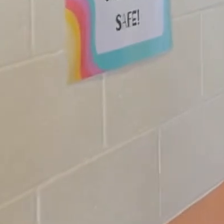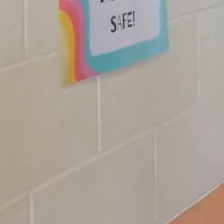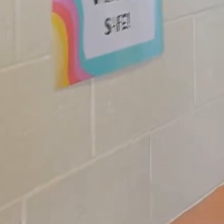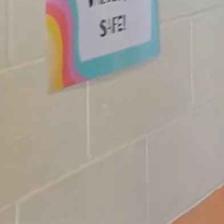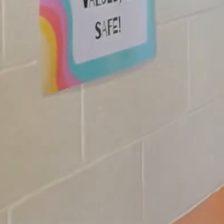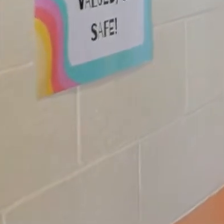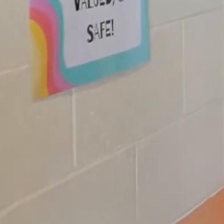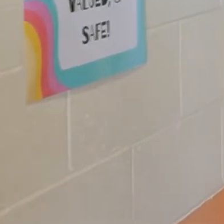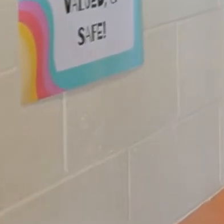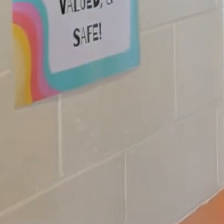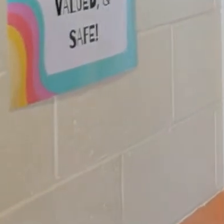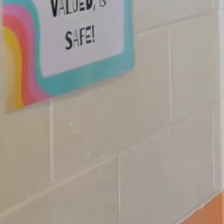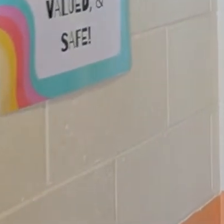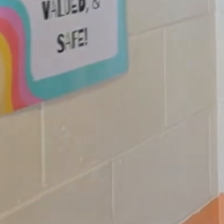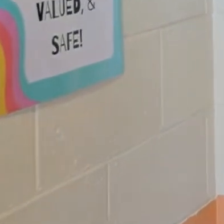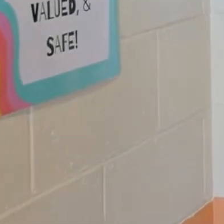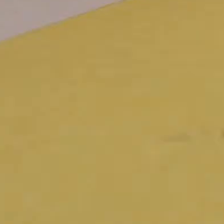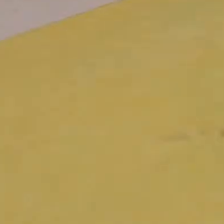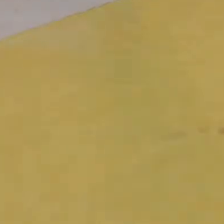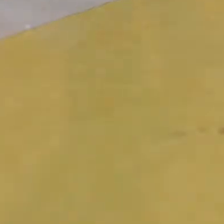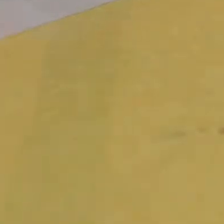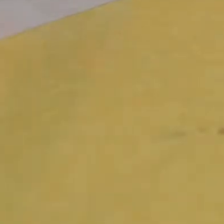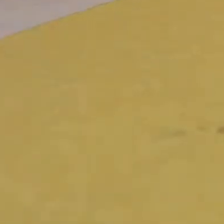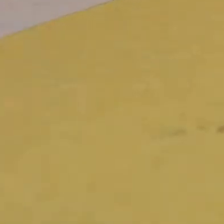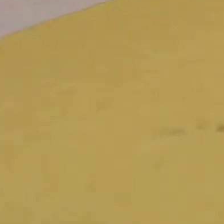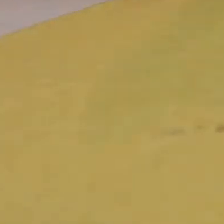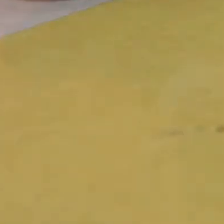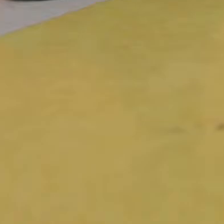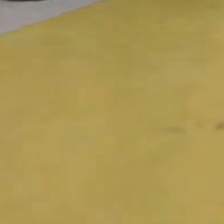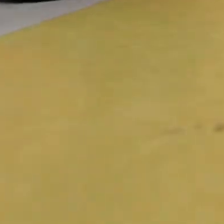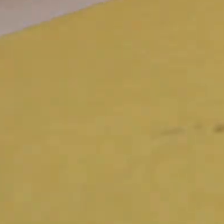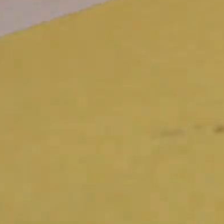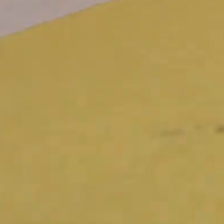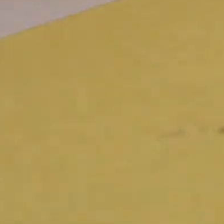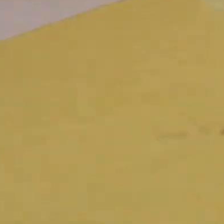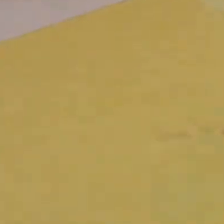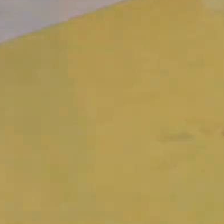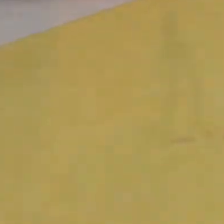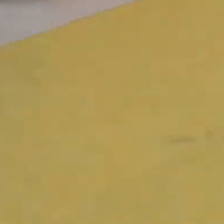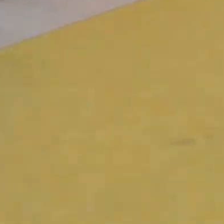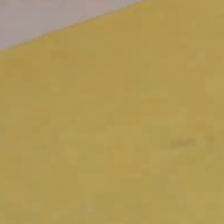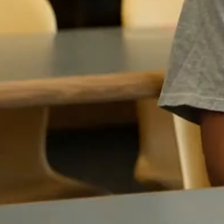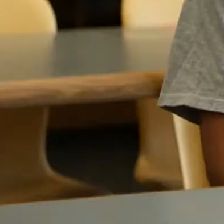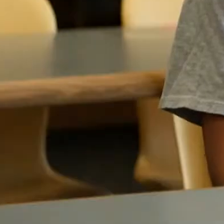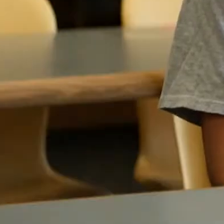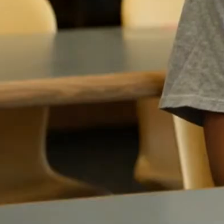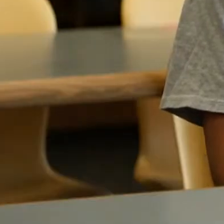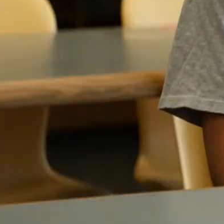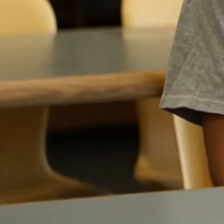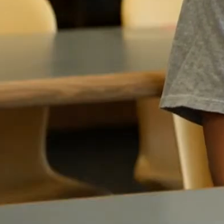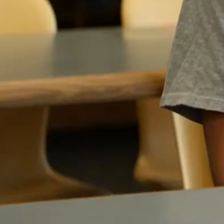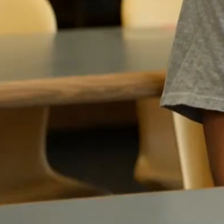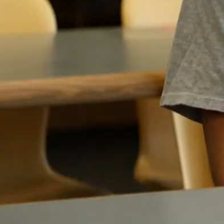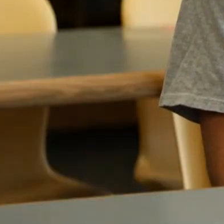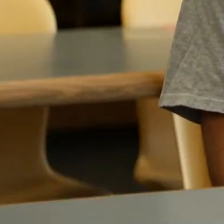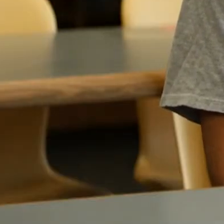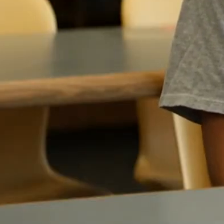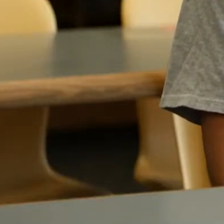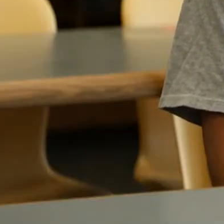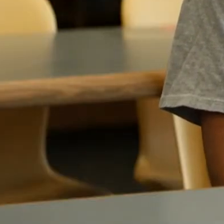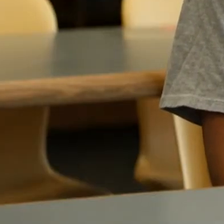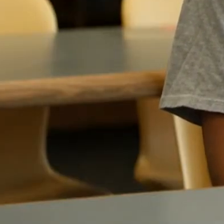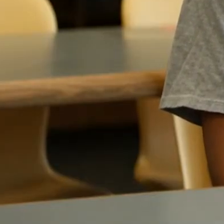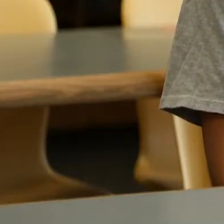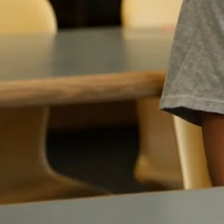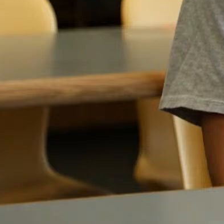really establishes, positive relationships, not with just me and the students, but student to student. I feel like it's helped keep